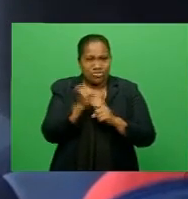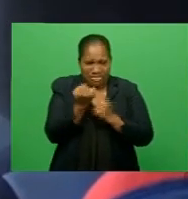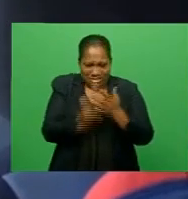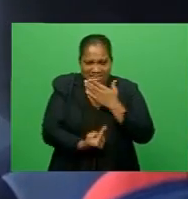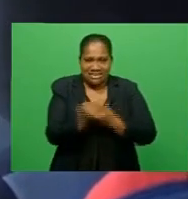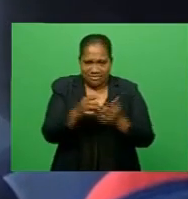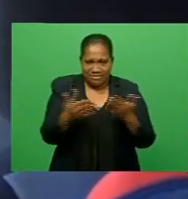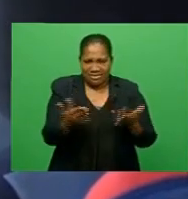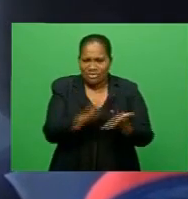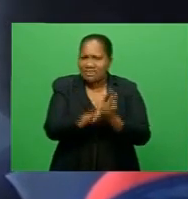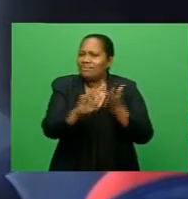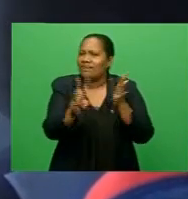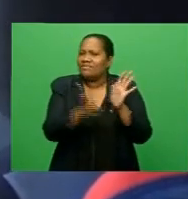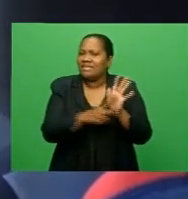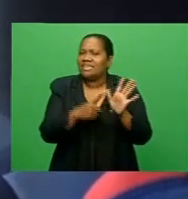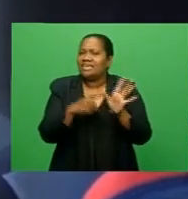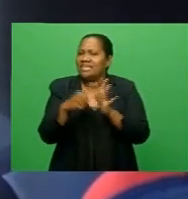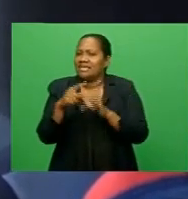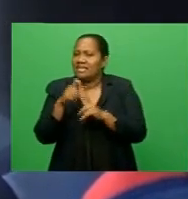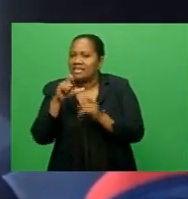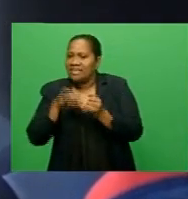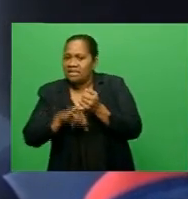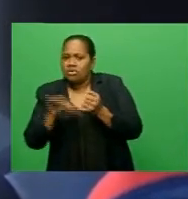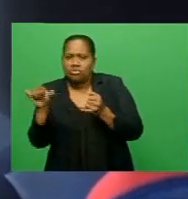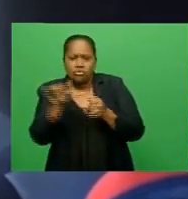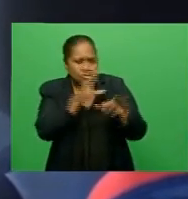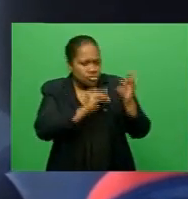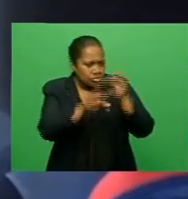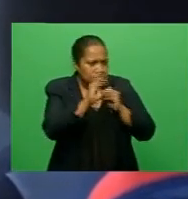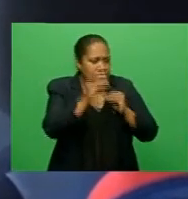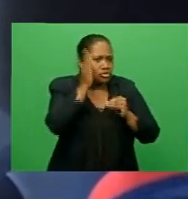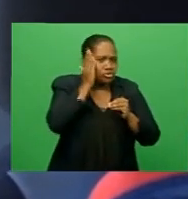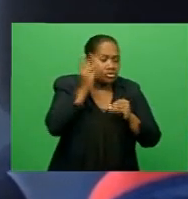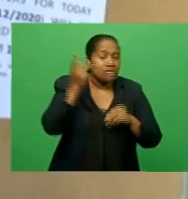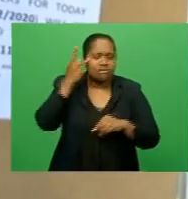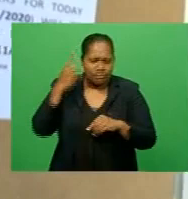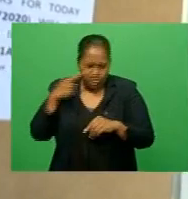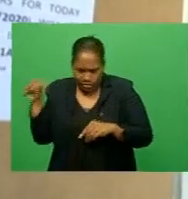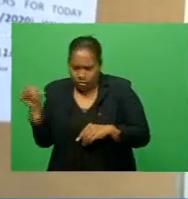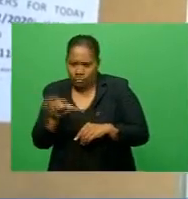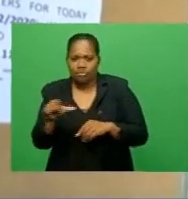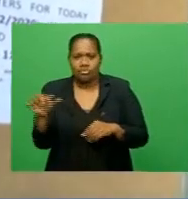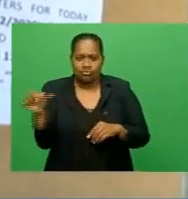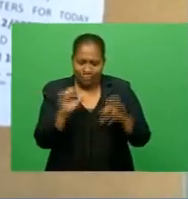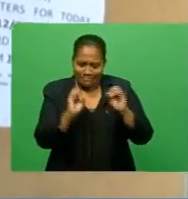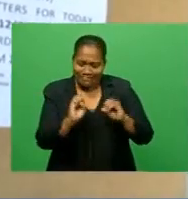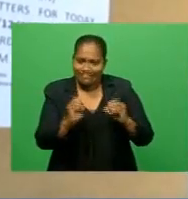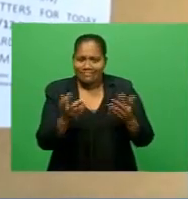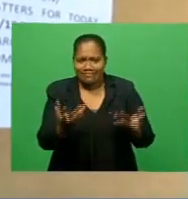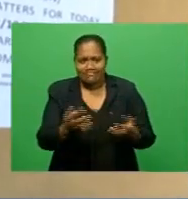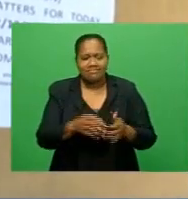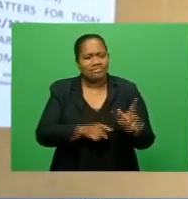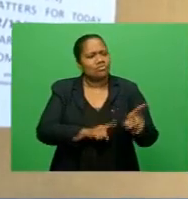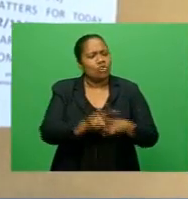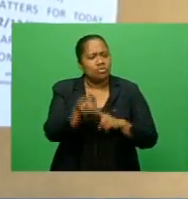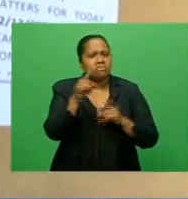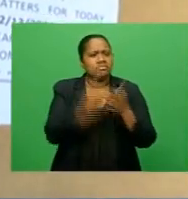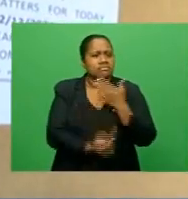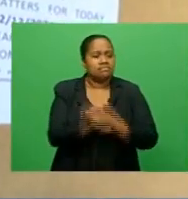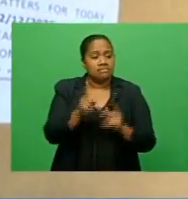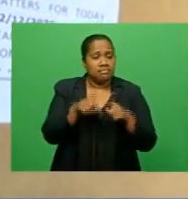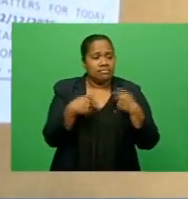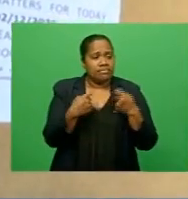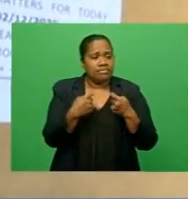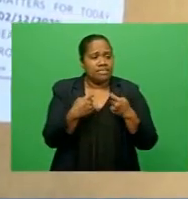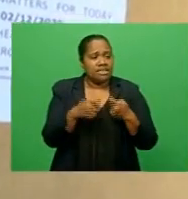in HIV AIDS. So it should be learned from school and from parents too. I think more still needed to be